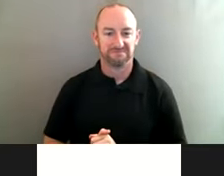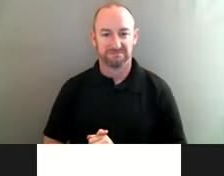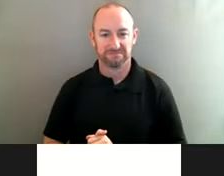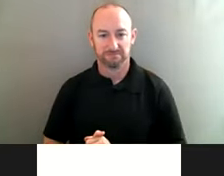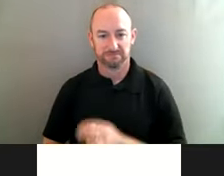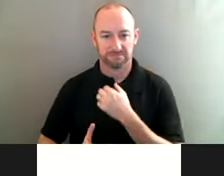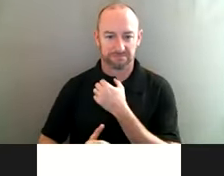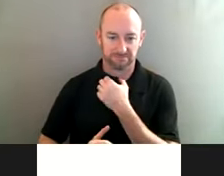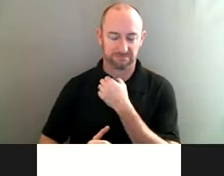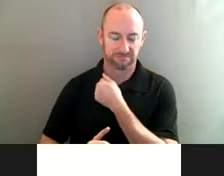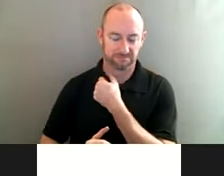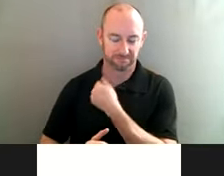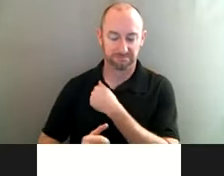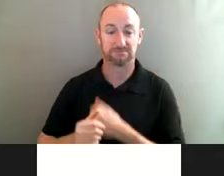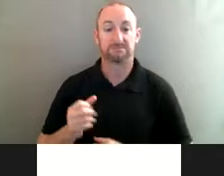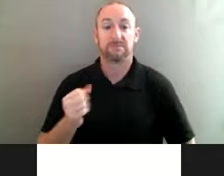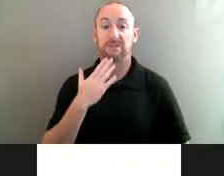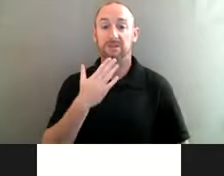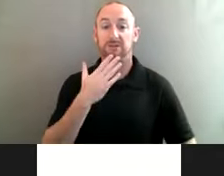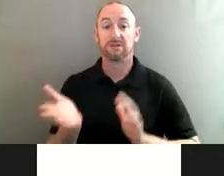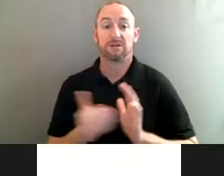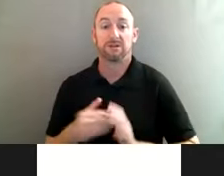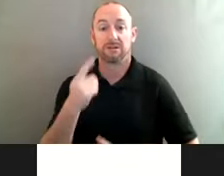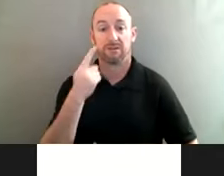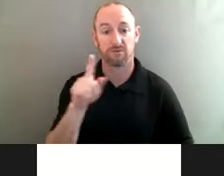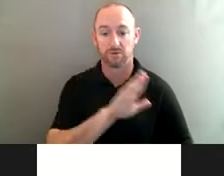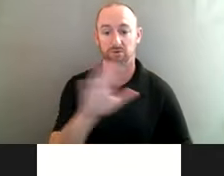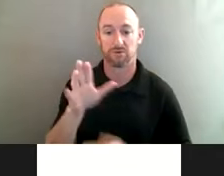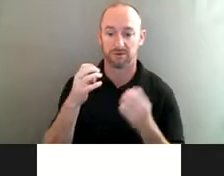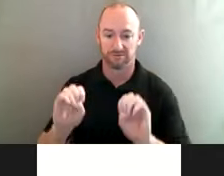as soon as you can. So thank you again for all of your efforts.